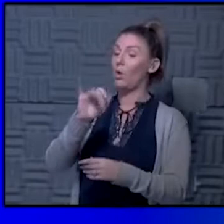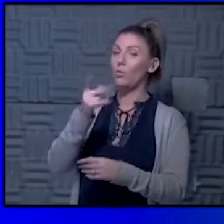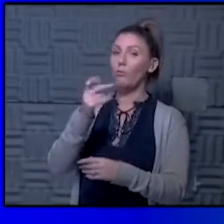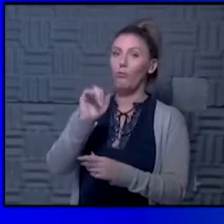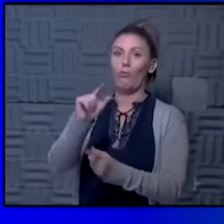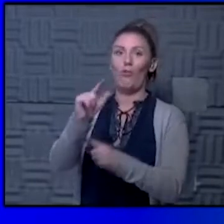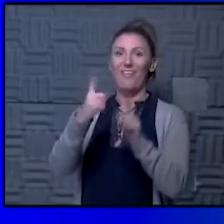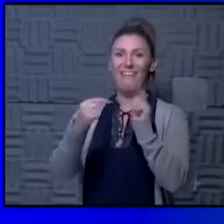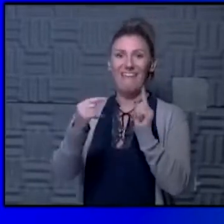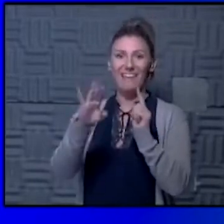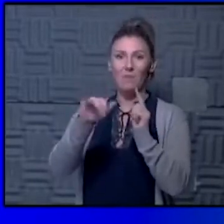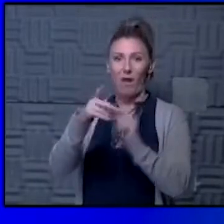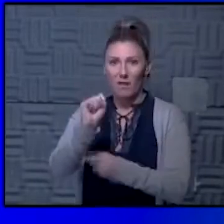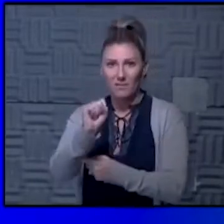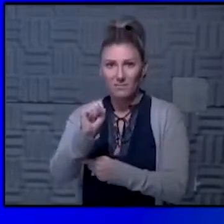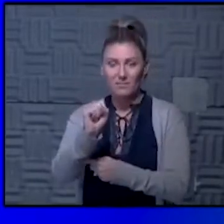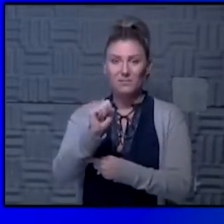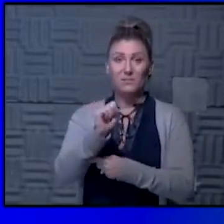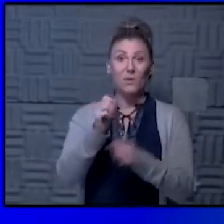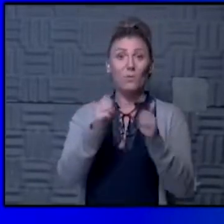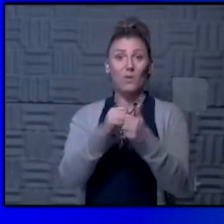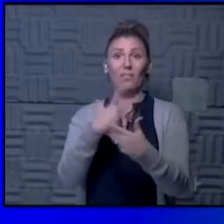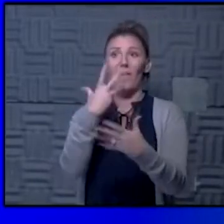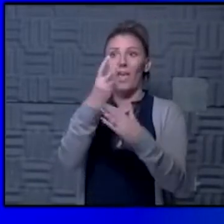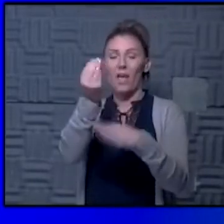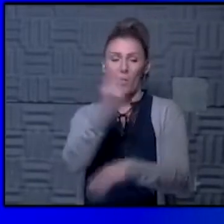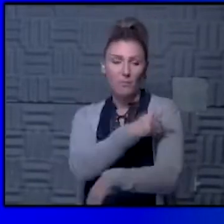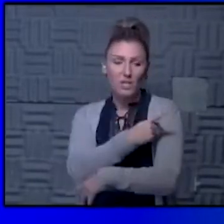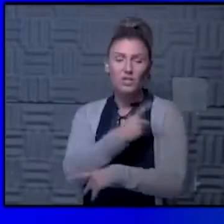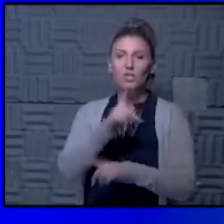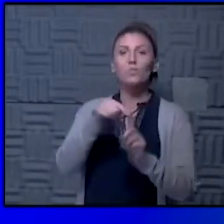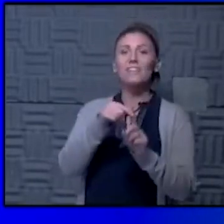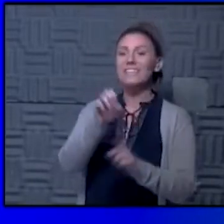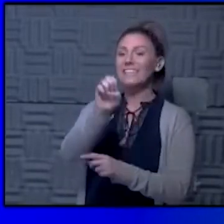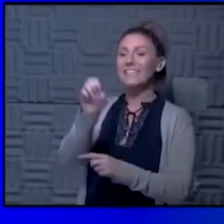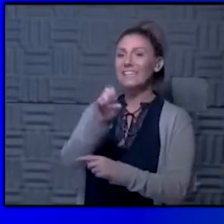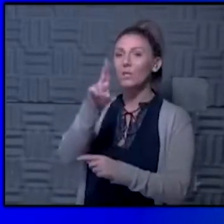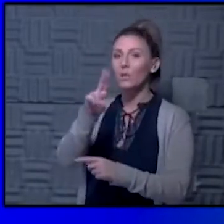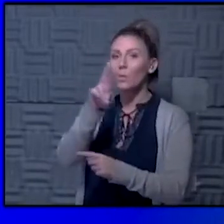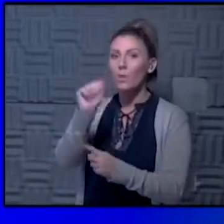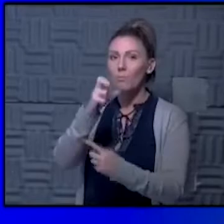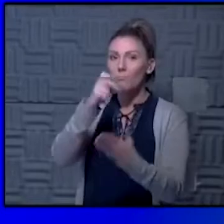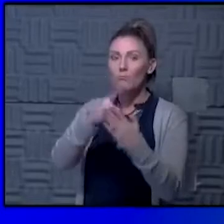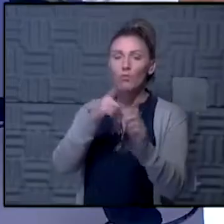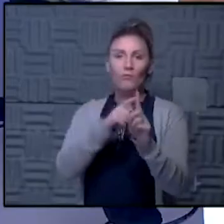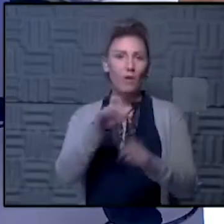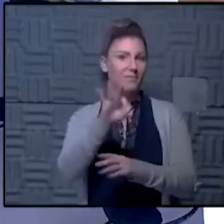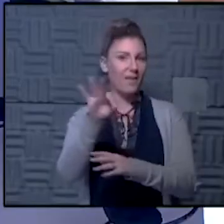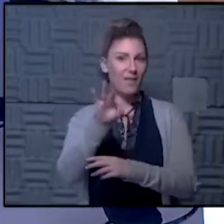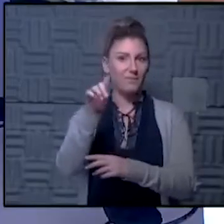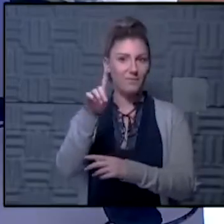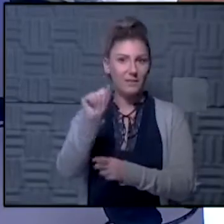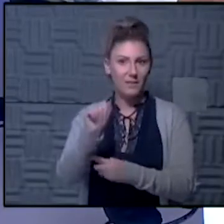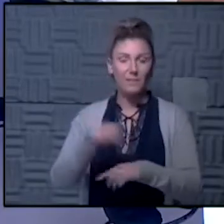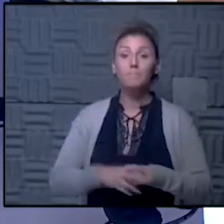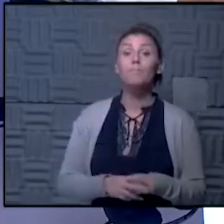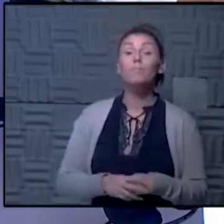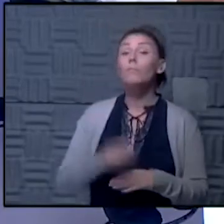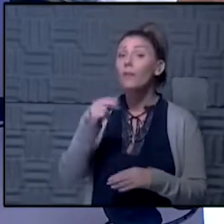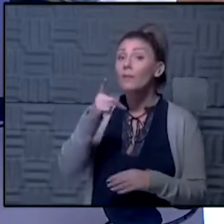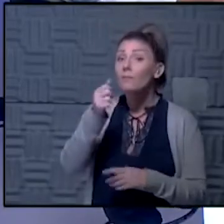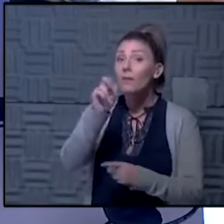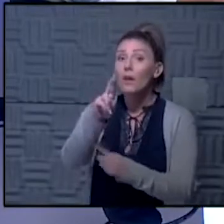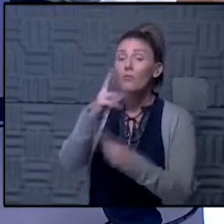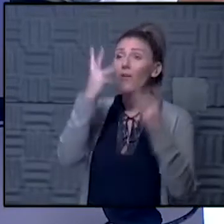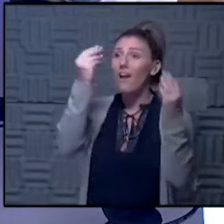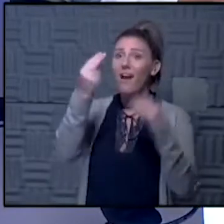an outpatient basis when that the EUA is approved by the FDA. So. And Heather,